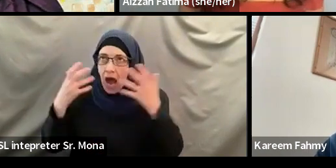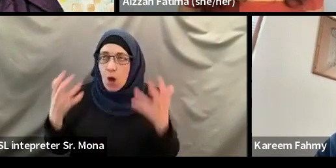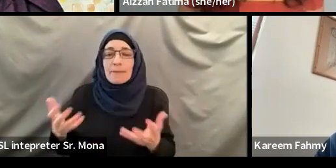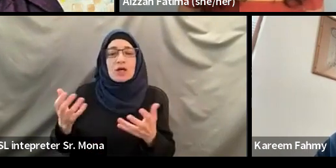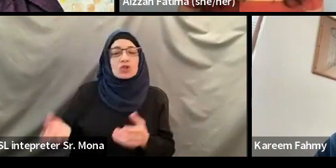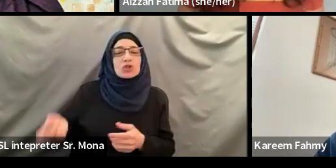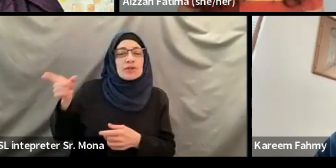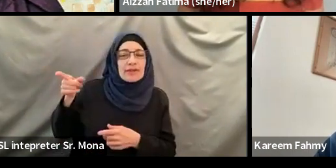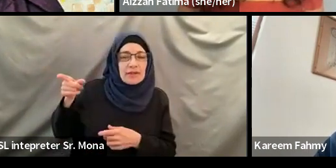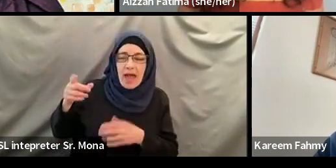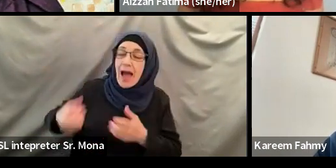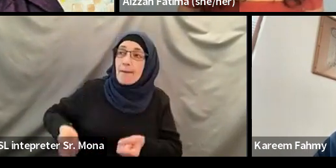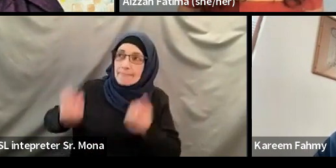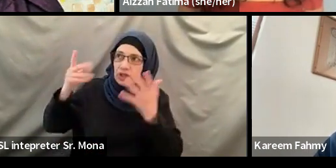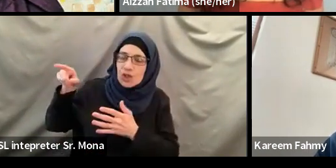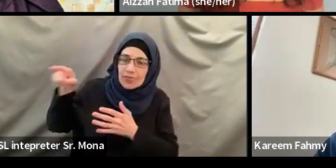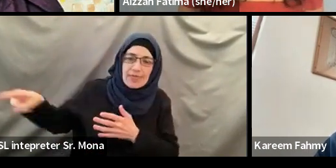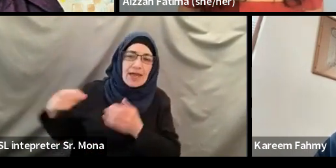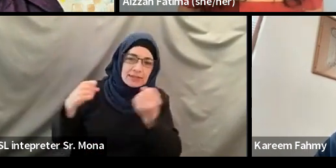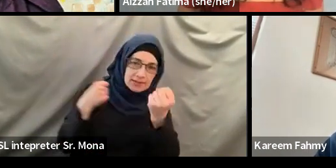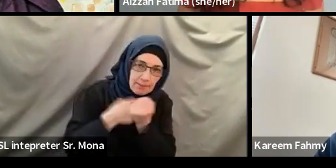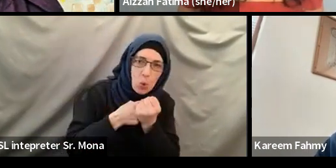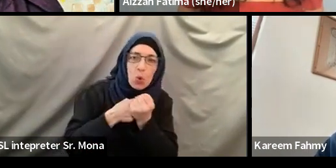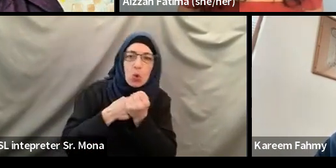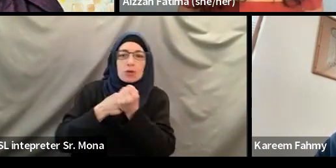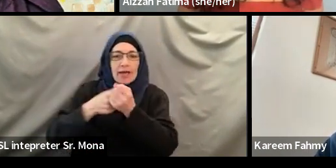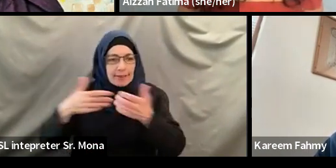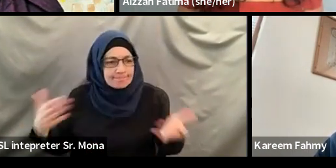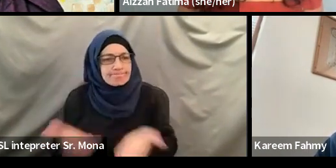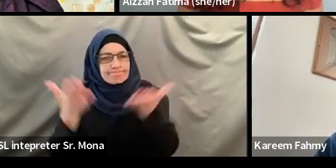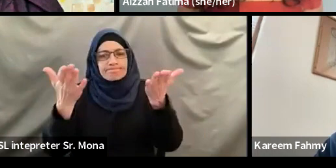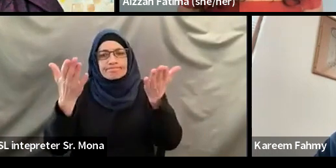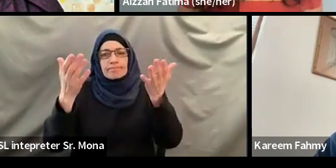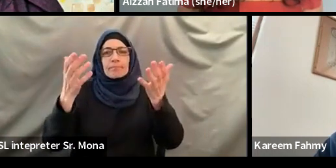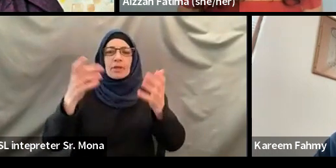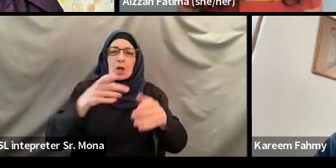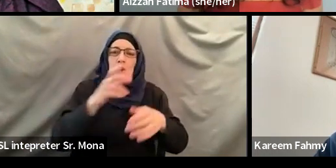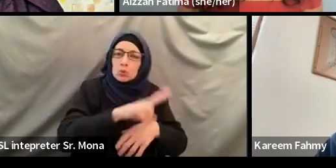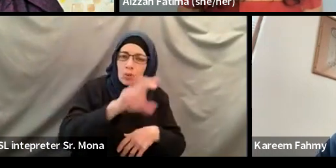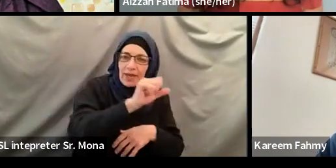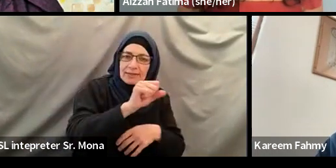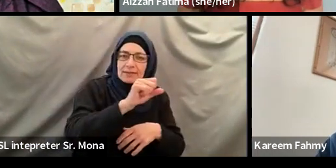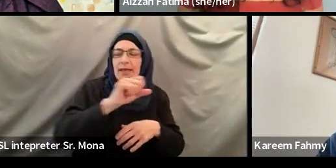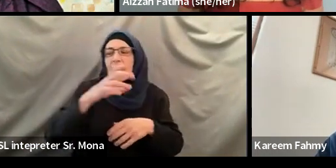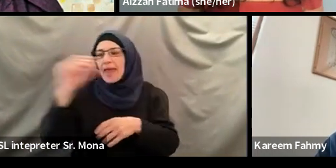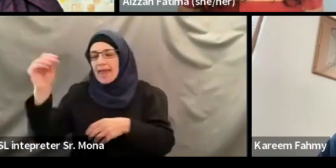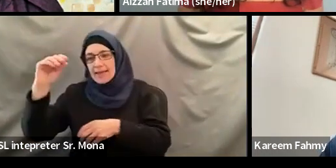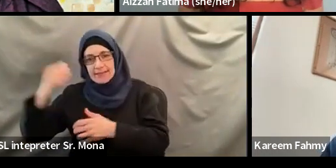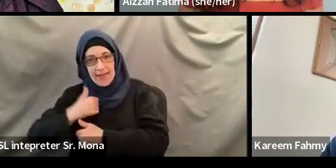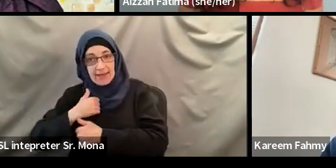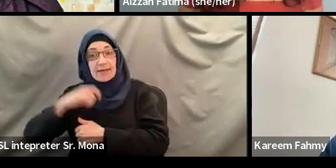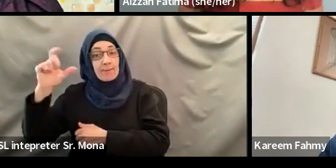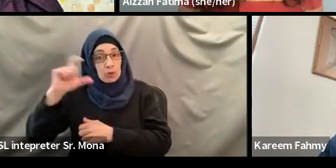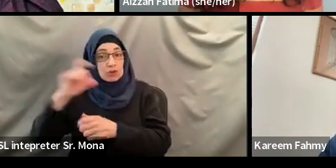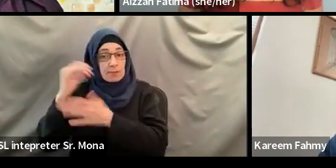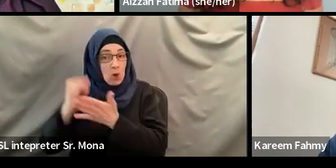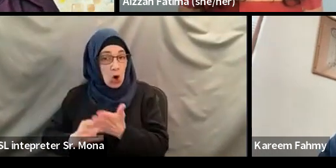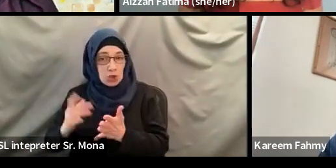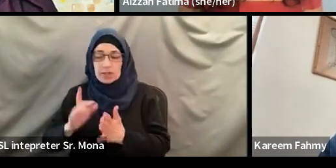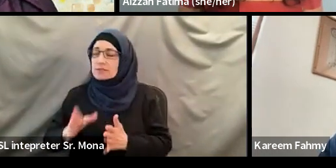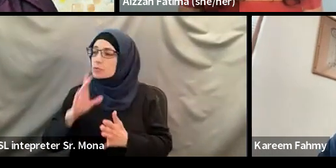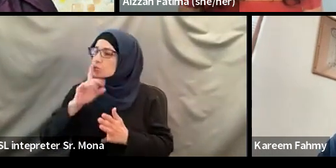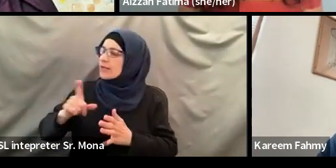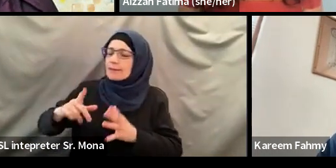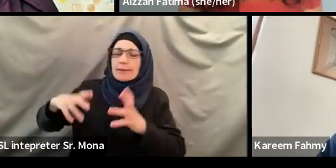artists across both Canada and the US and globally is amazing. So like organizations that really